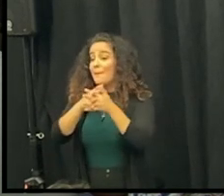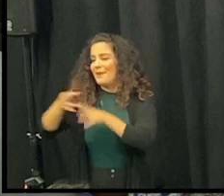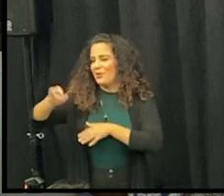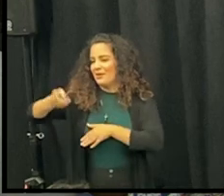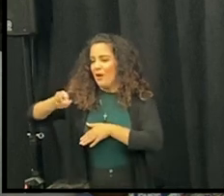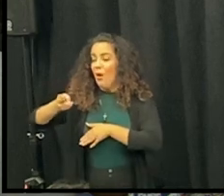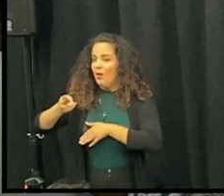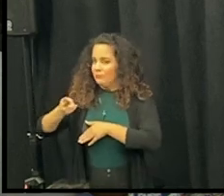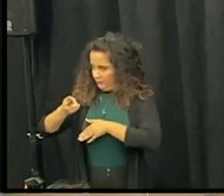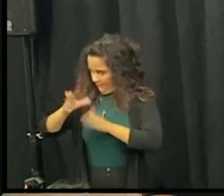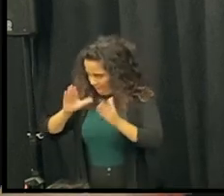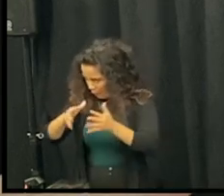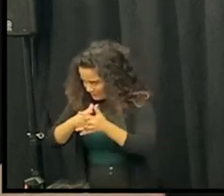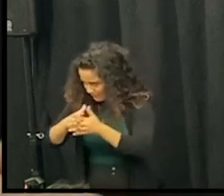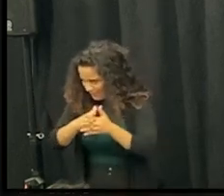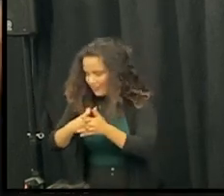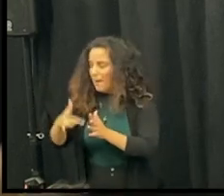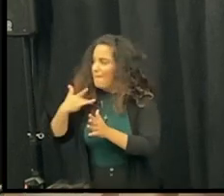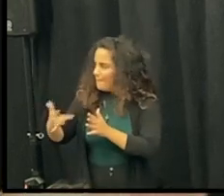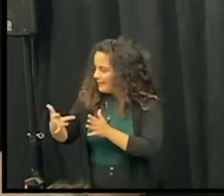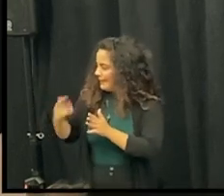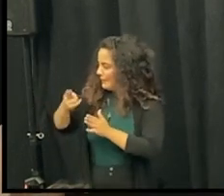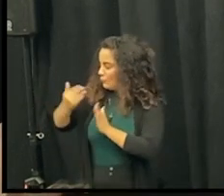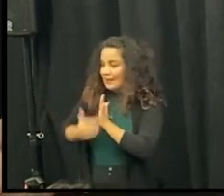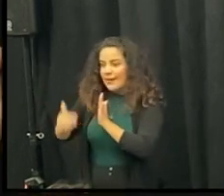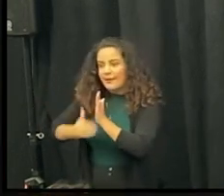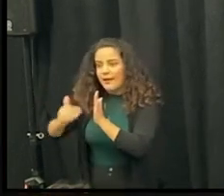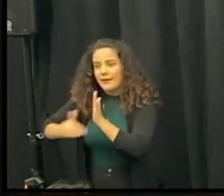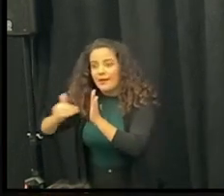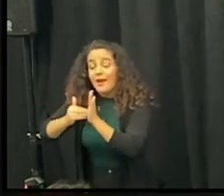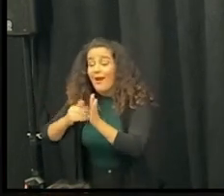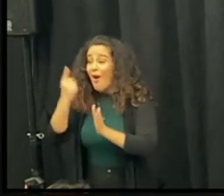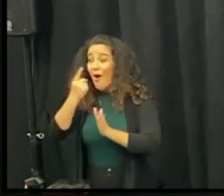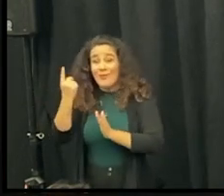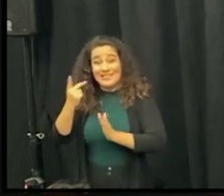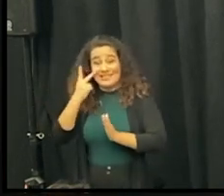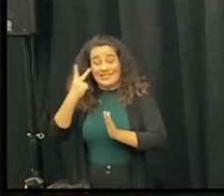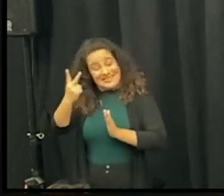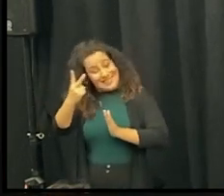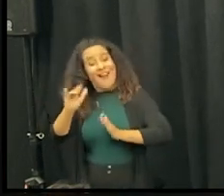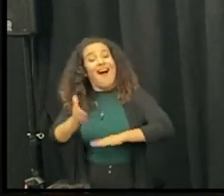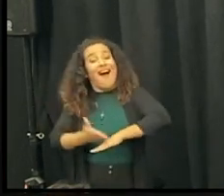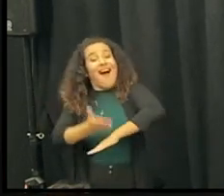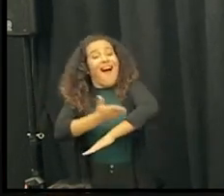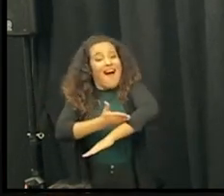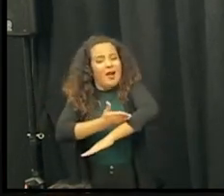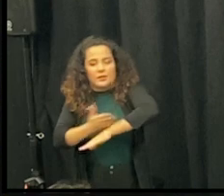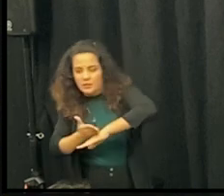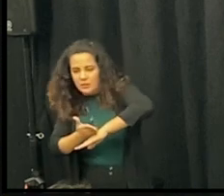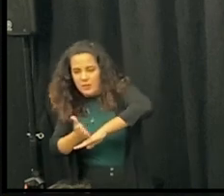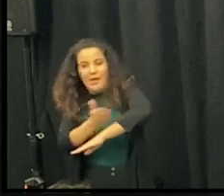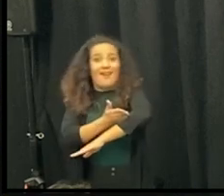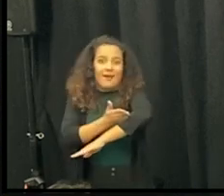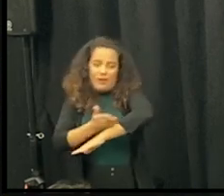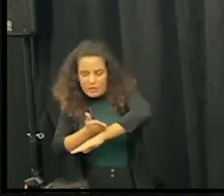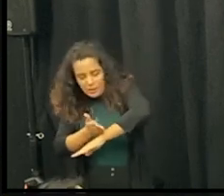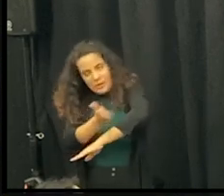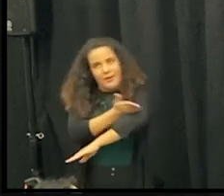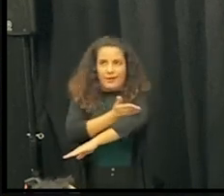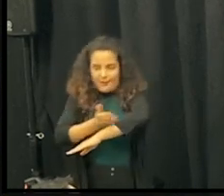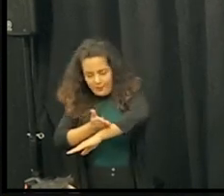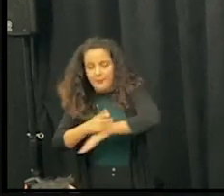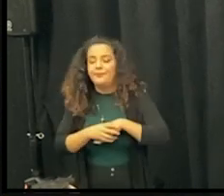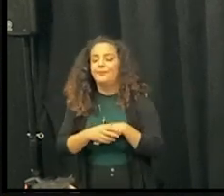speak to America, it repeats itself. We always have moments of progress followed by a series of backlash. And I think what we've learned every time is